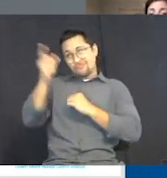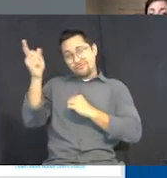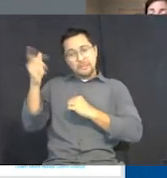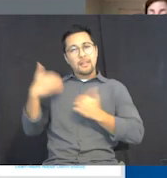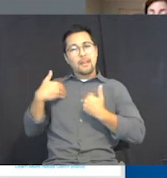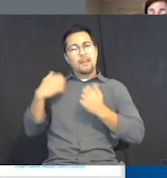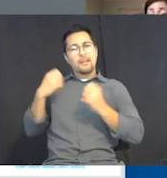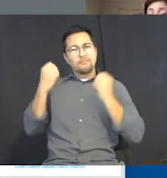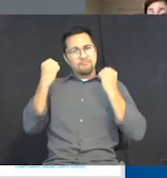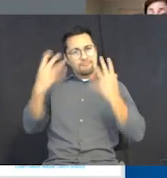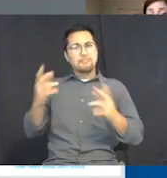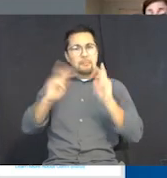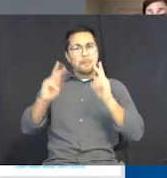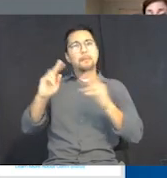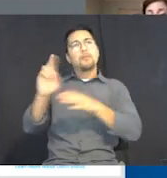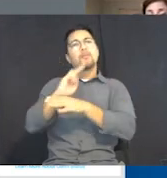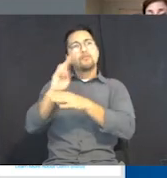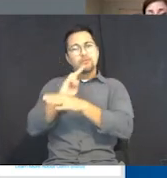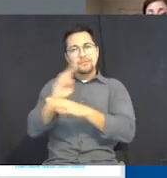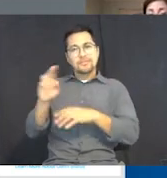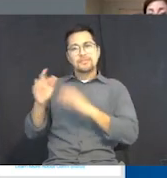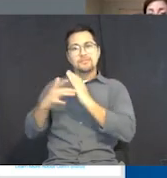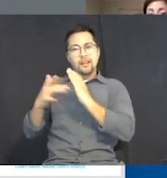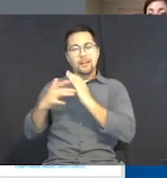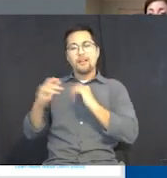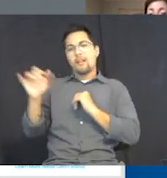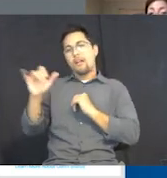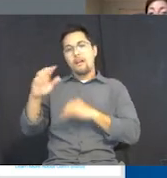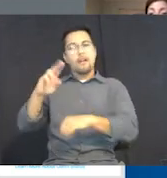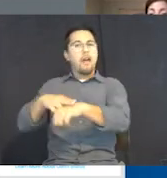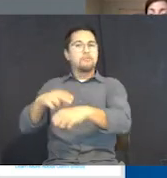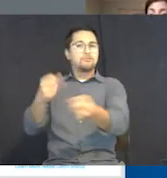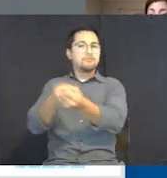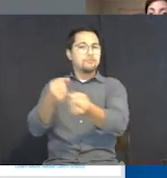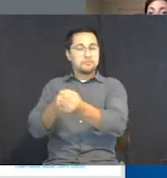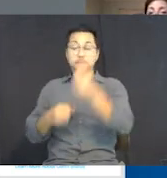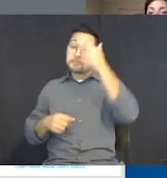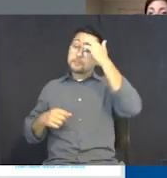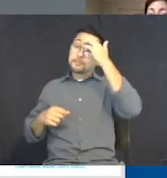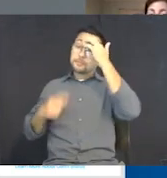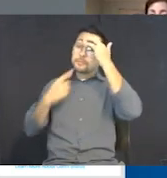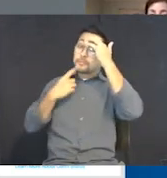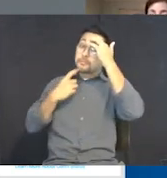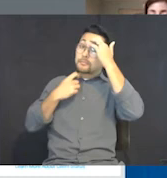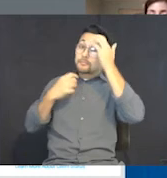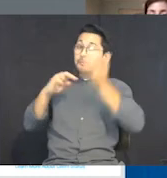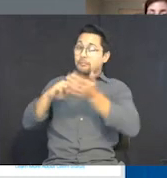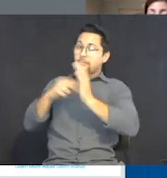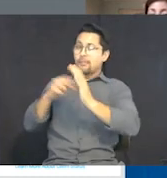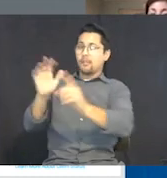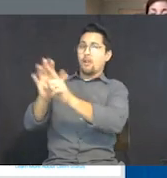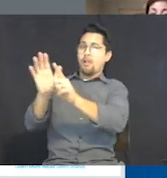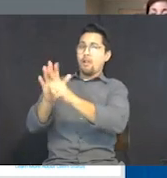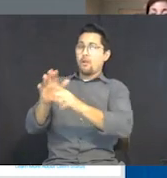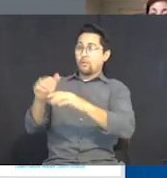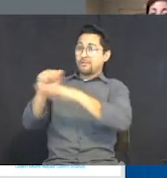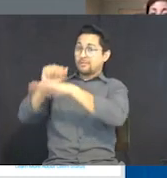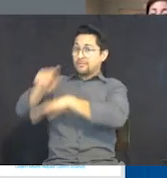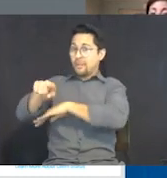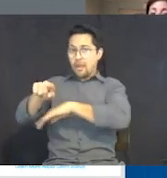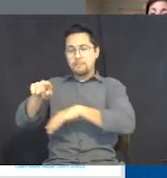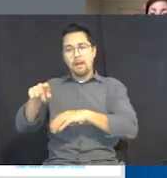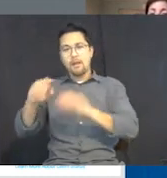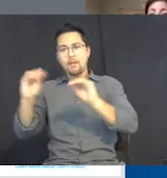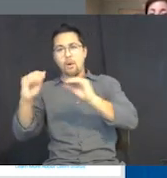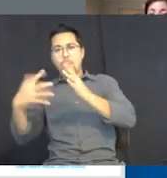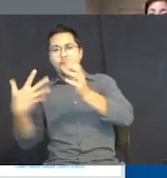alert that Sally's door is open and she hasn't acknowledged that alert or followed up yet. So that client's status,